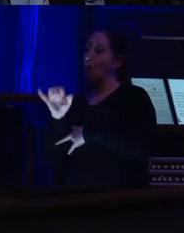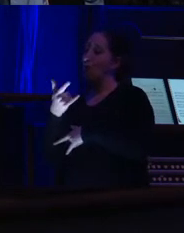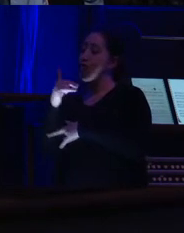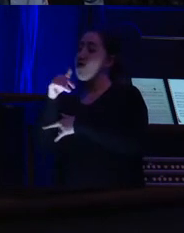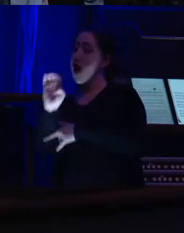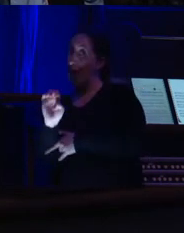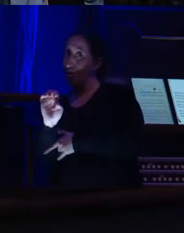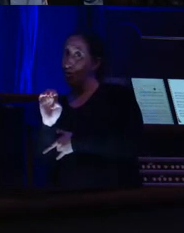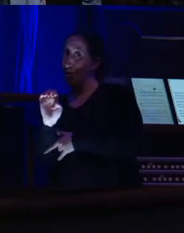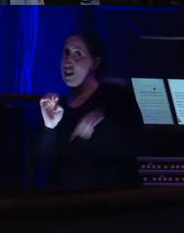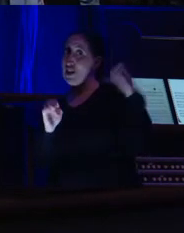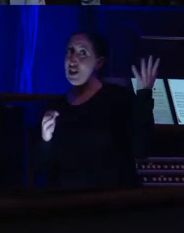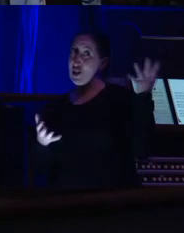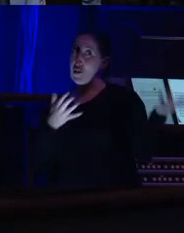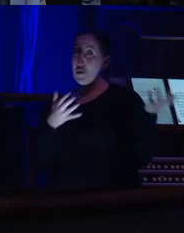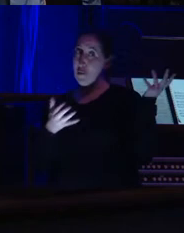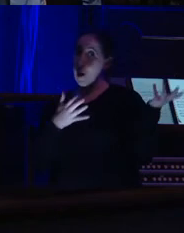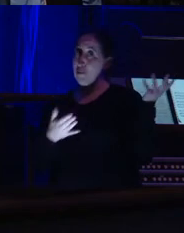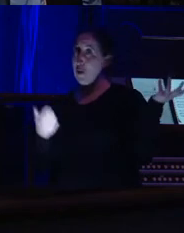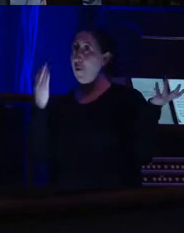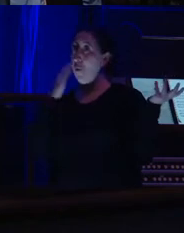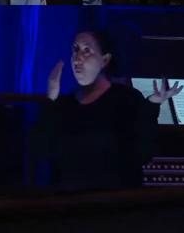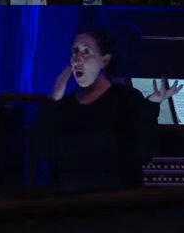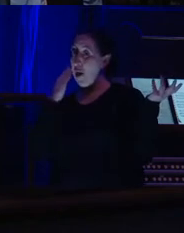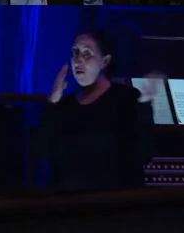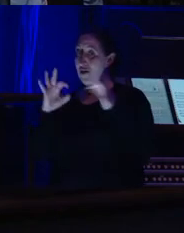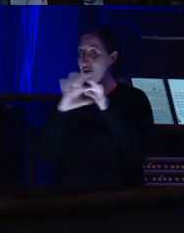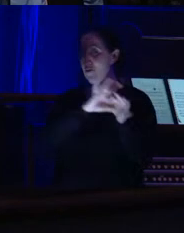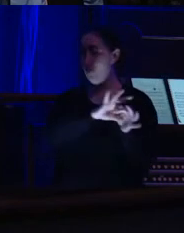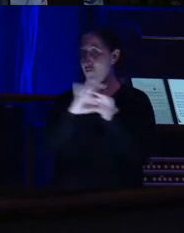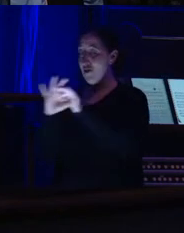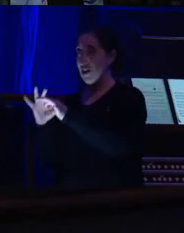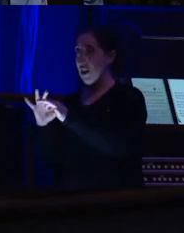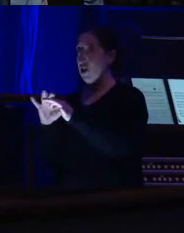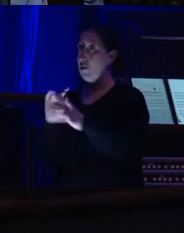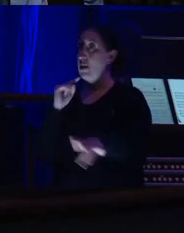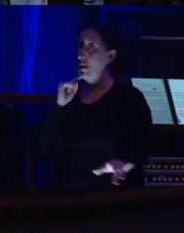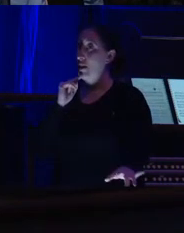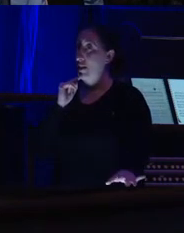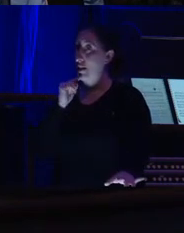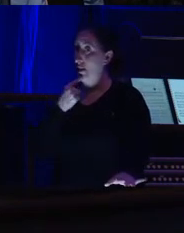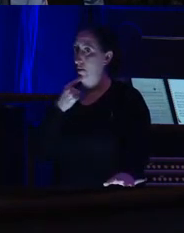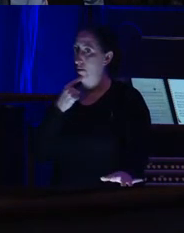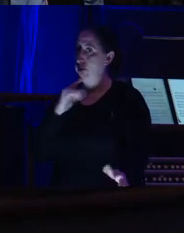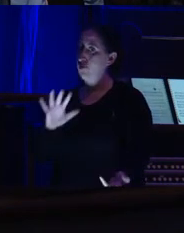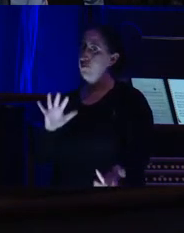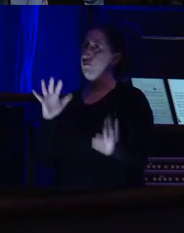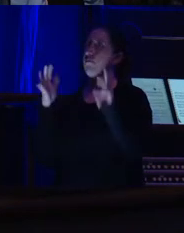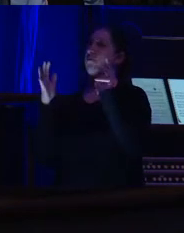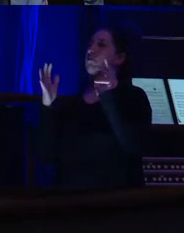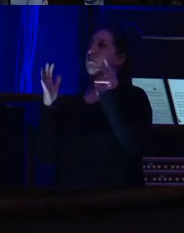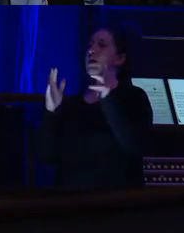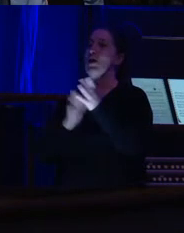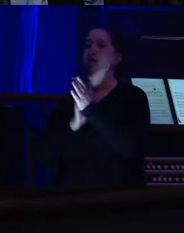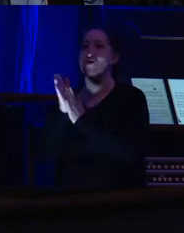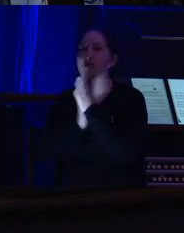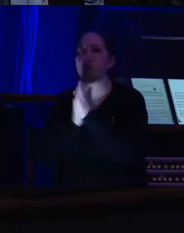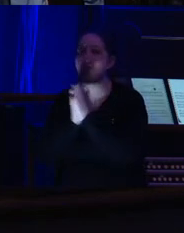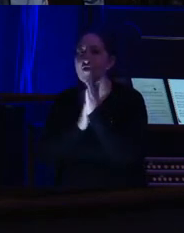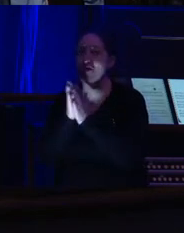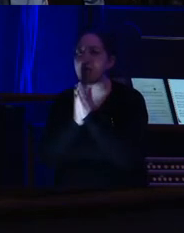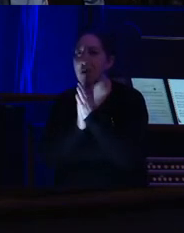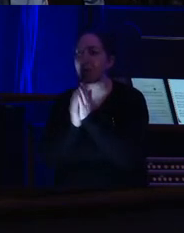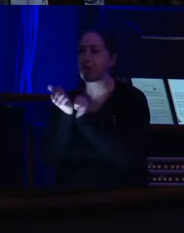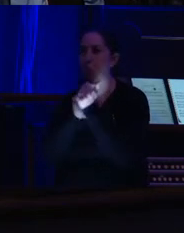you were probably aware that this connection was once fiercely competitive, driven by